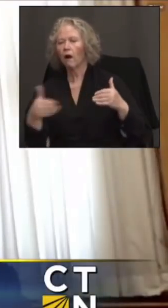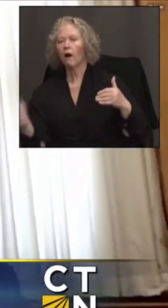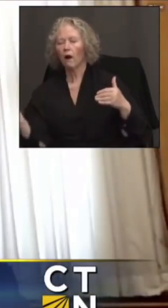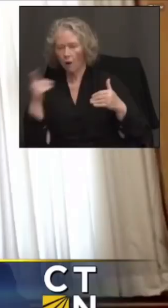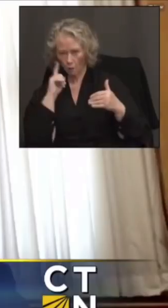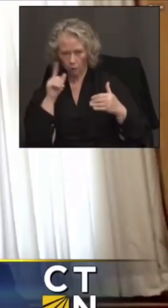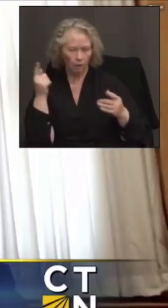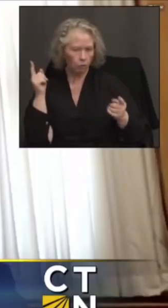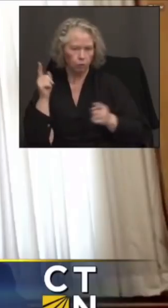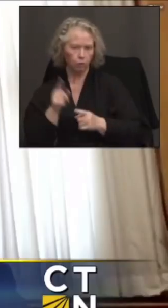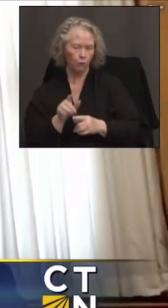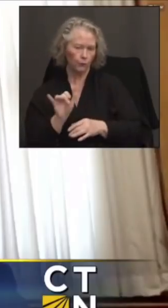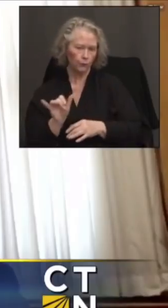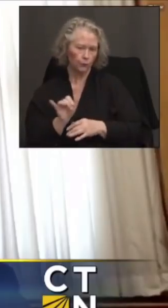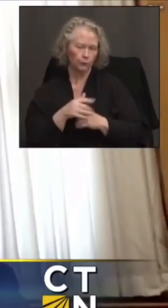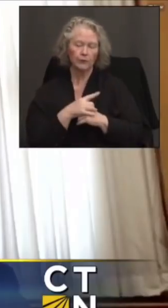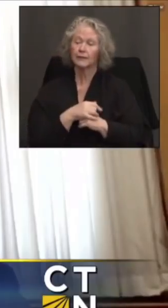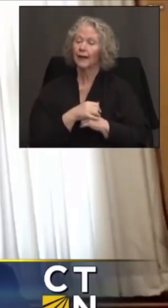or months?